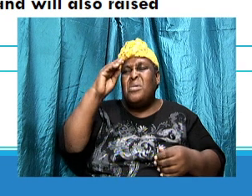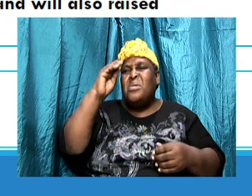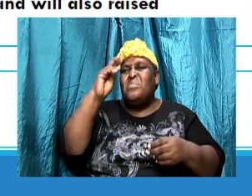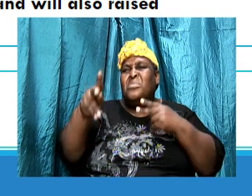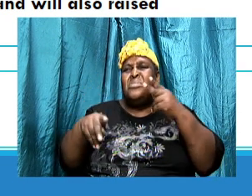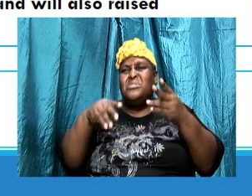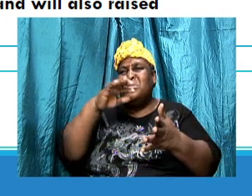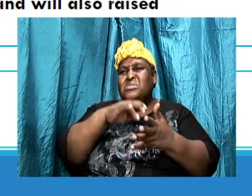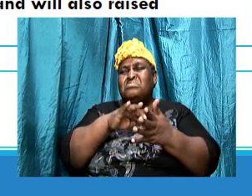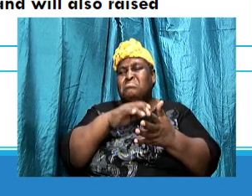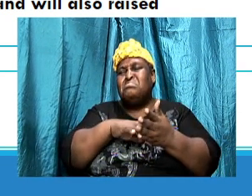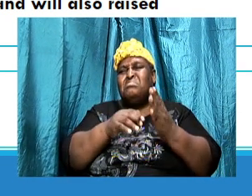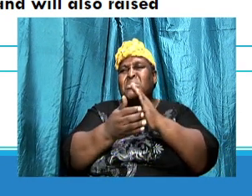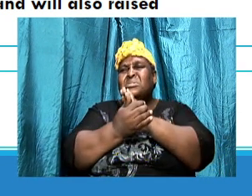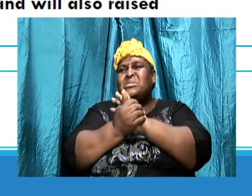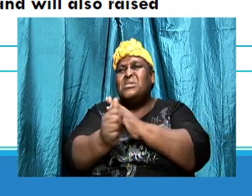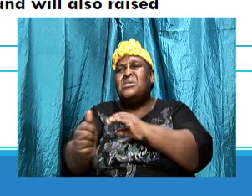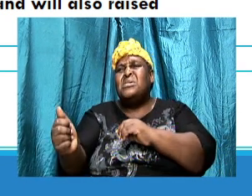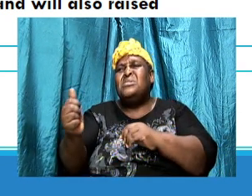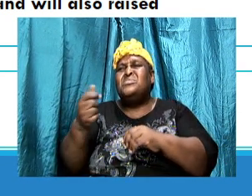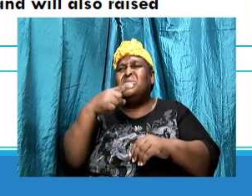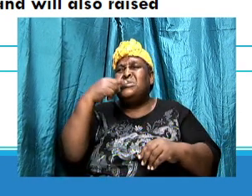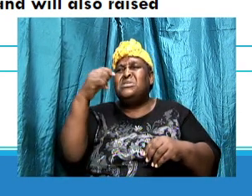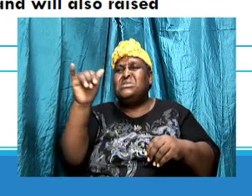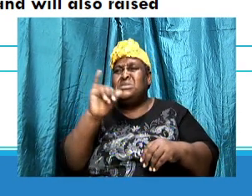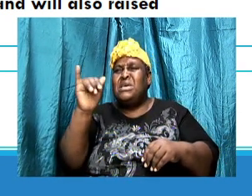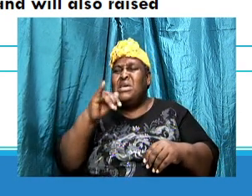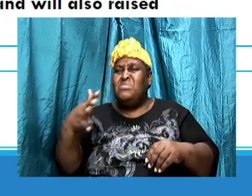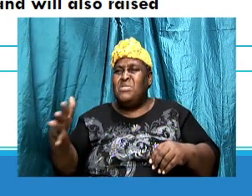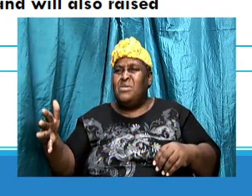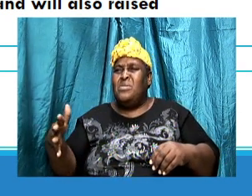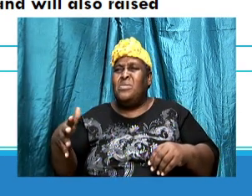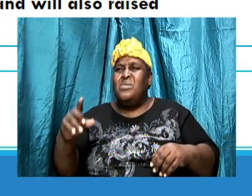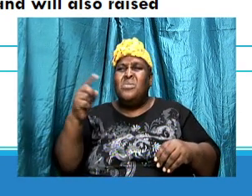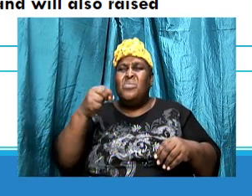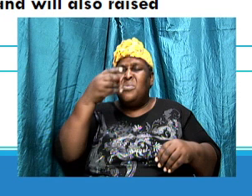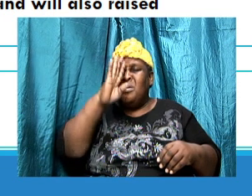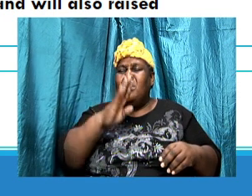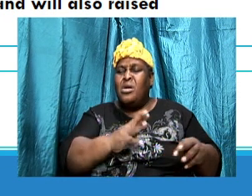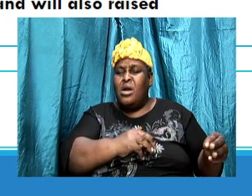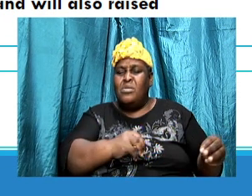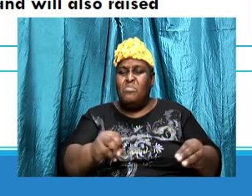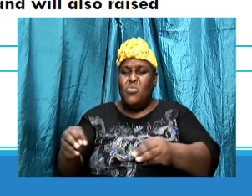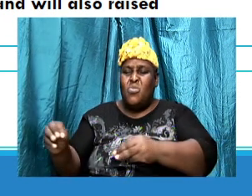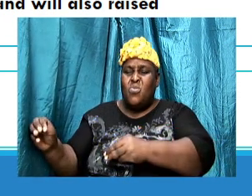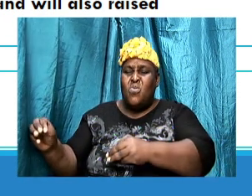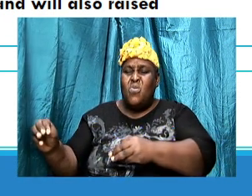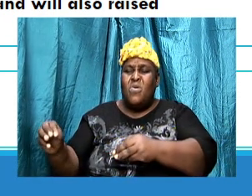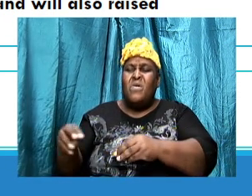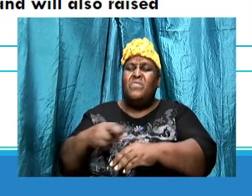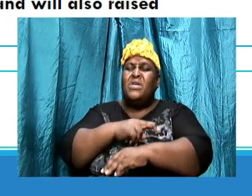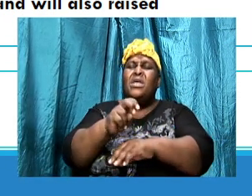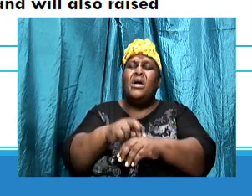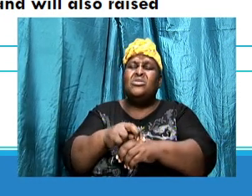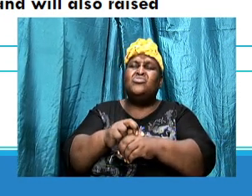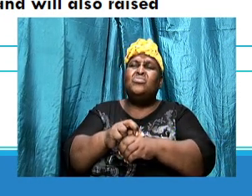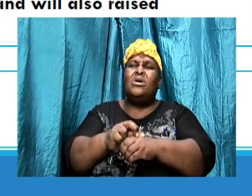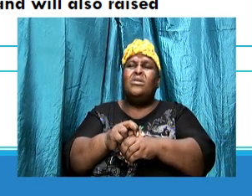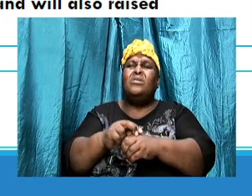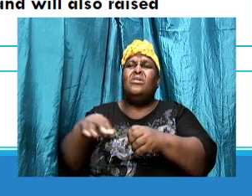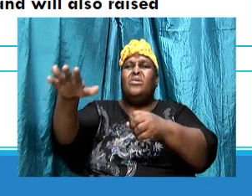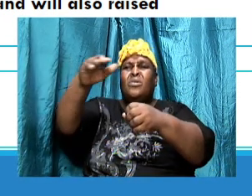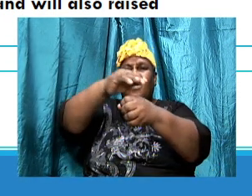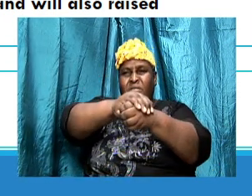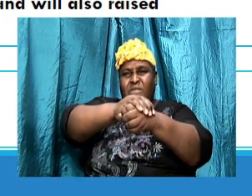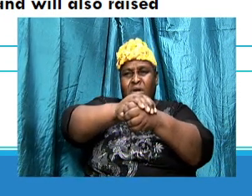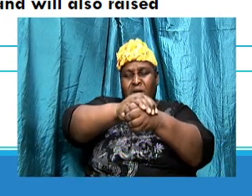speaking about here, you know, where God would remove that natural covering. Hallelujah.